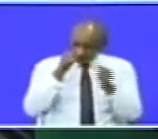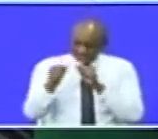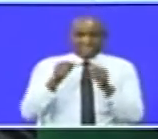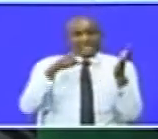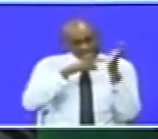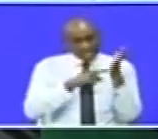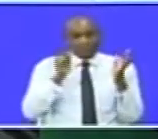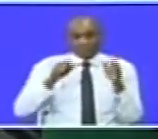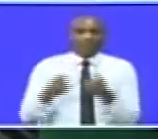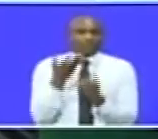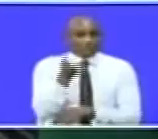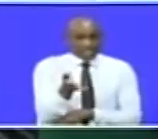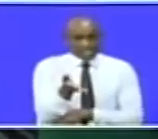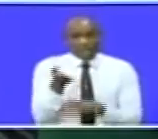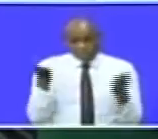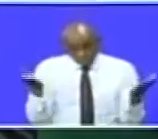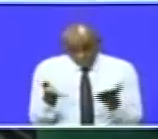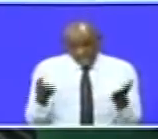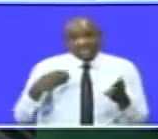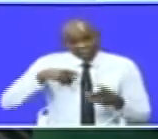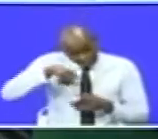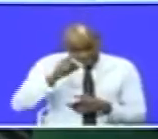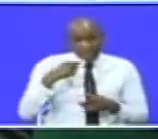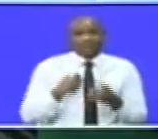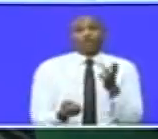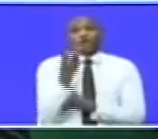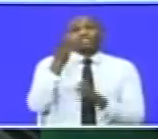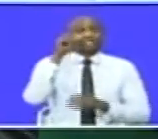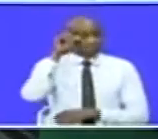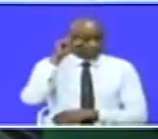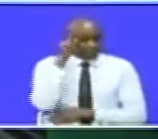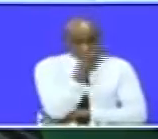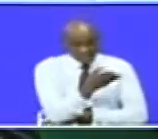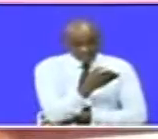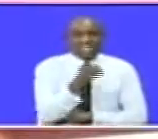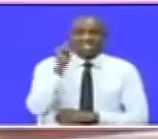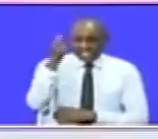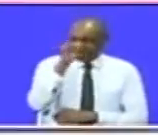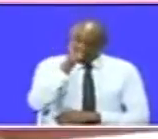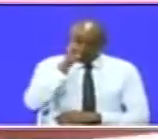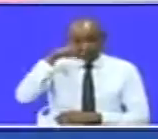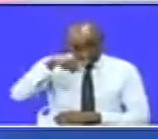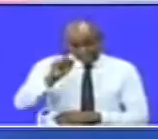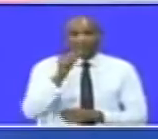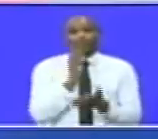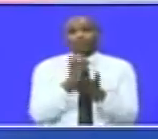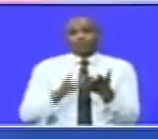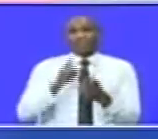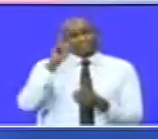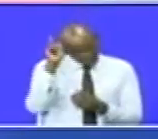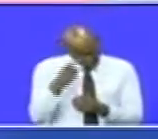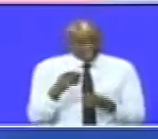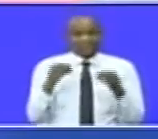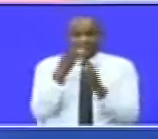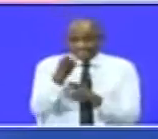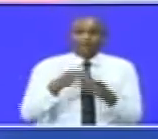punched off today at the Modern Fitness Boxing Lounge in Mombasa. Kenya Police Squad, better known as Chafua Chafua, won the first bout